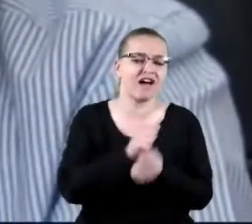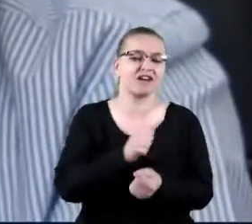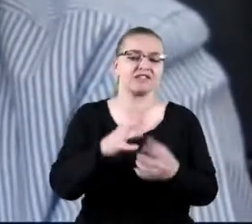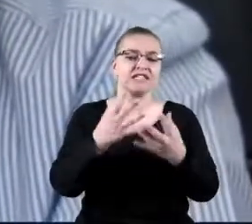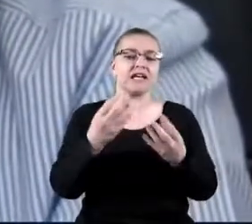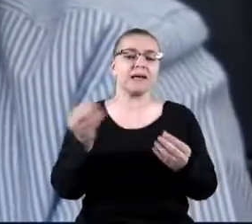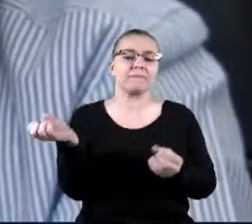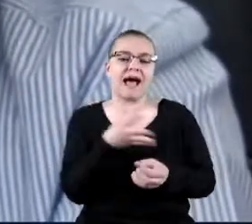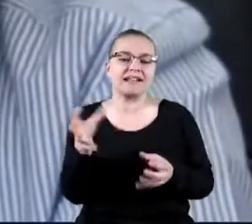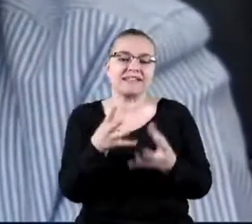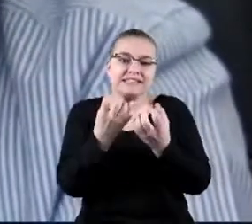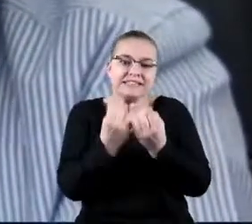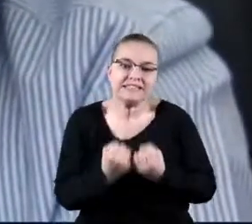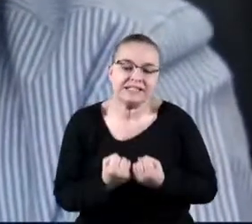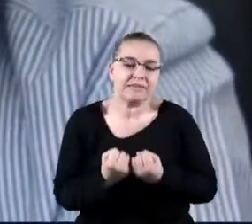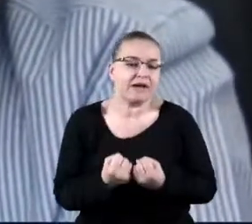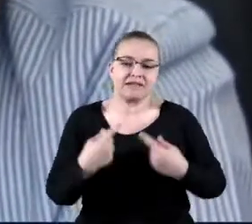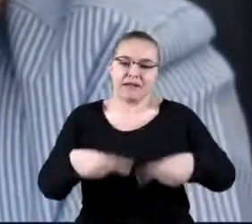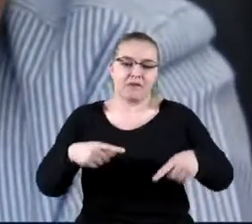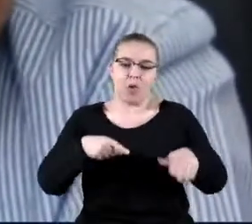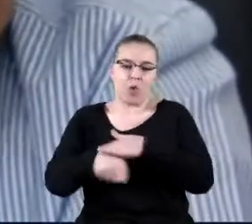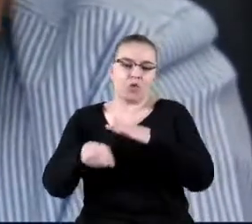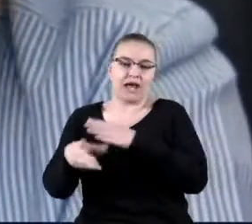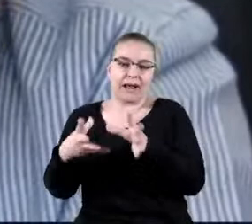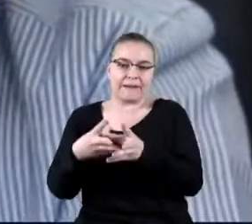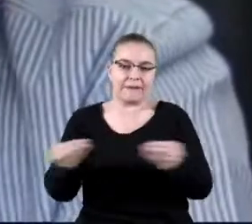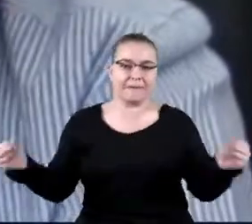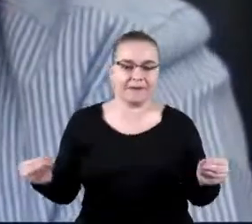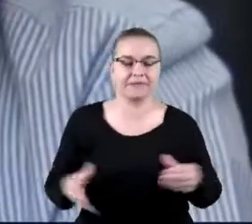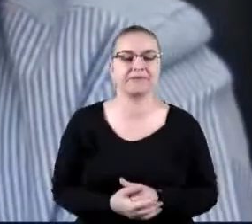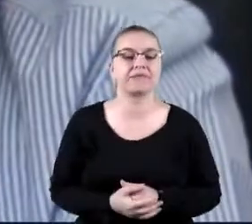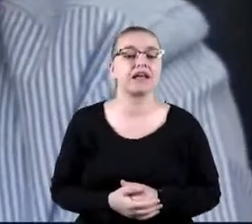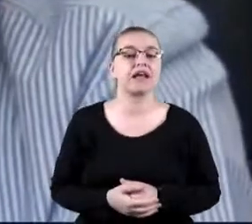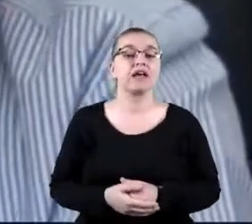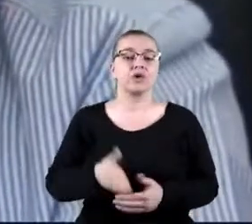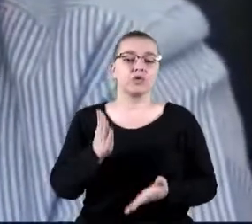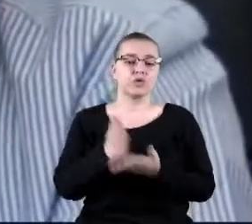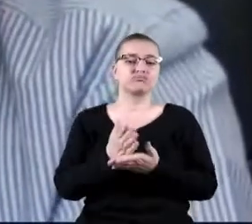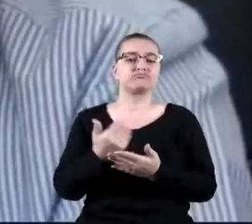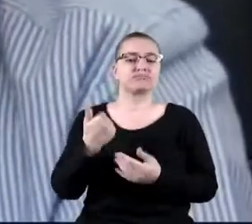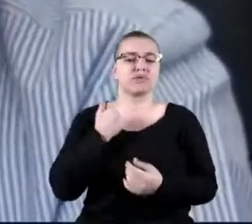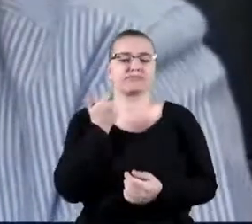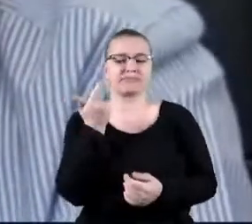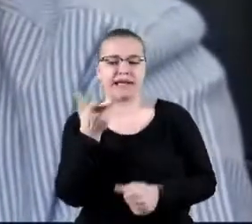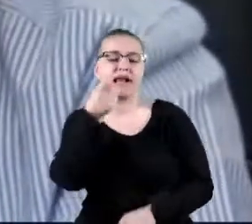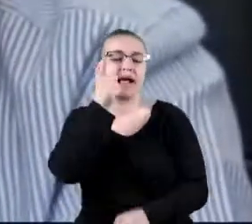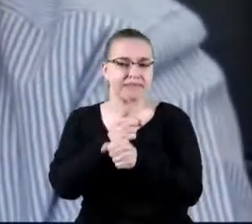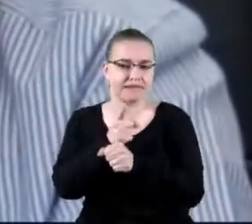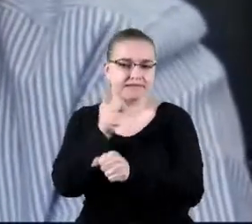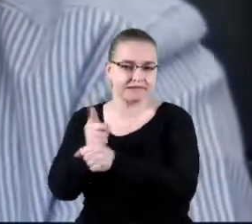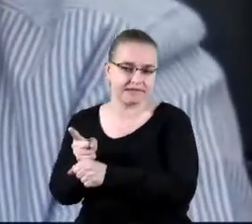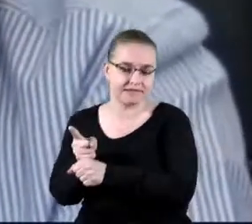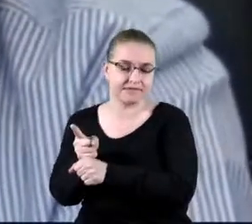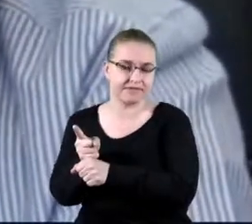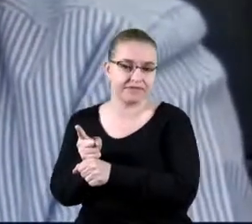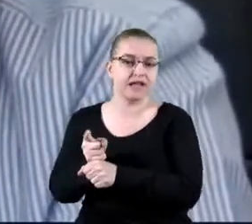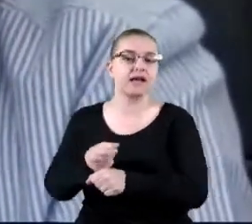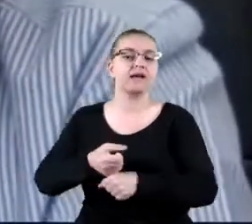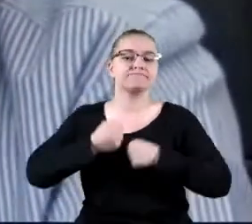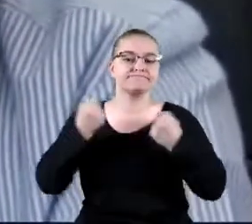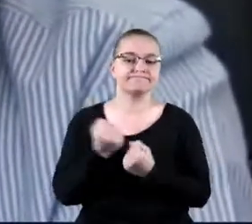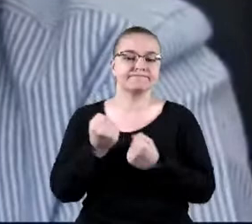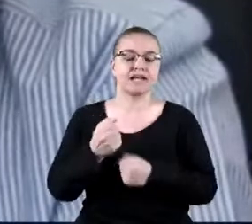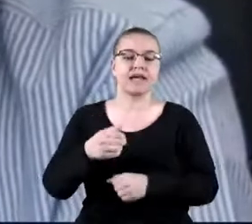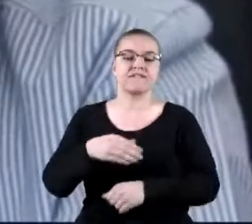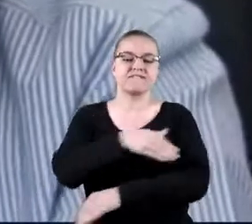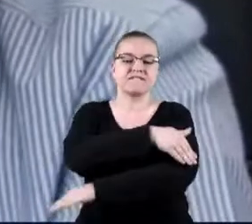erosion. And thanks to difficult decisions that we have taken, we have decided